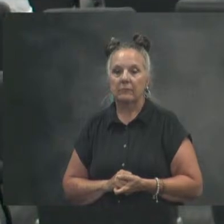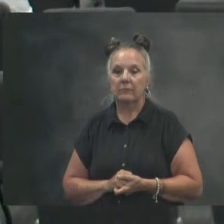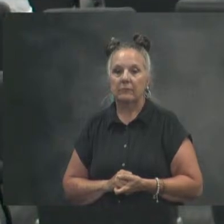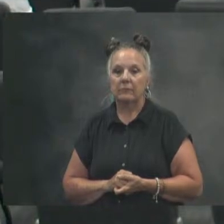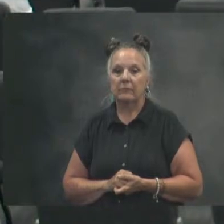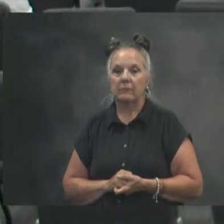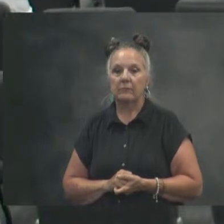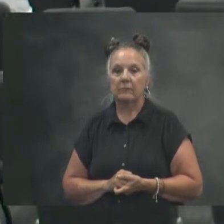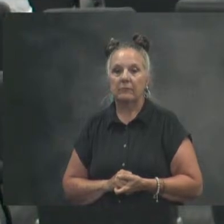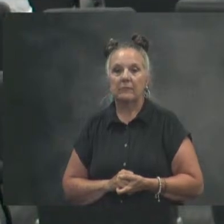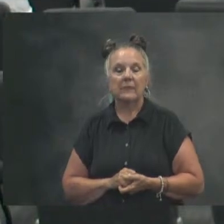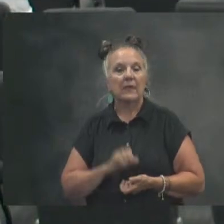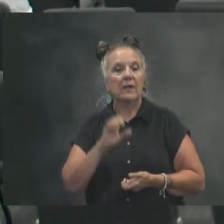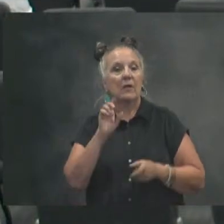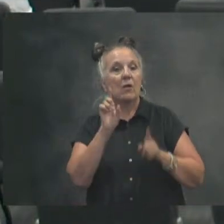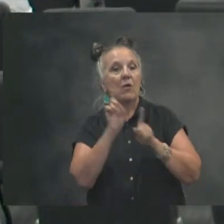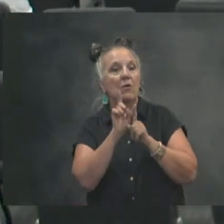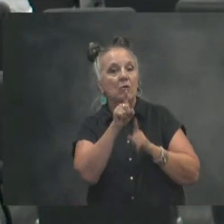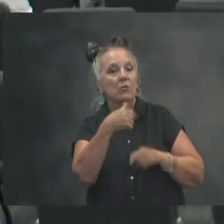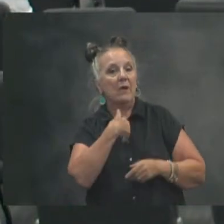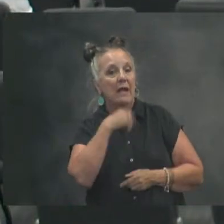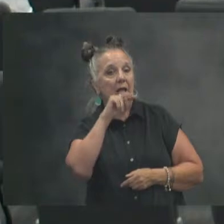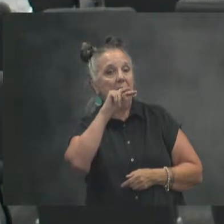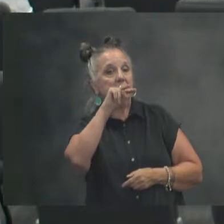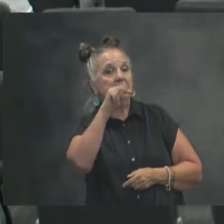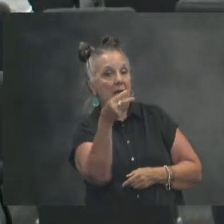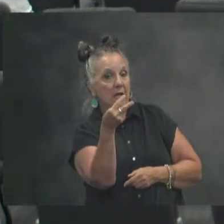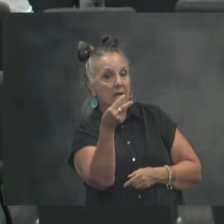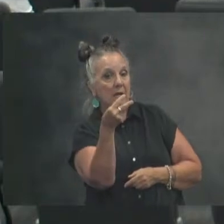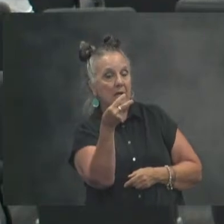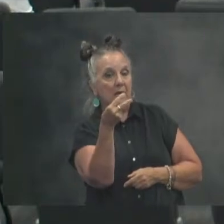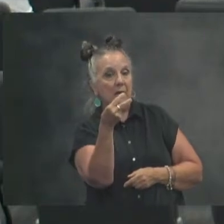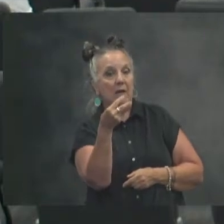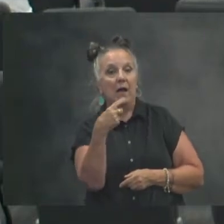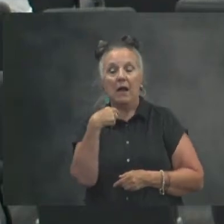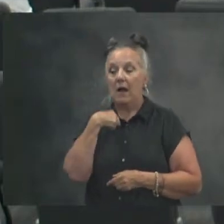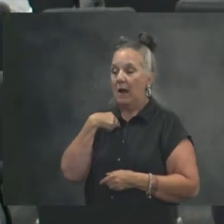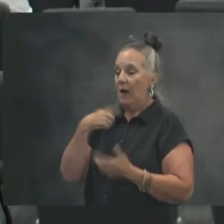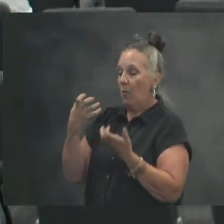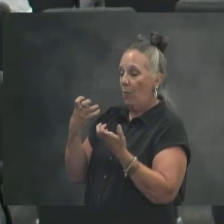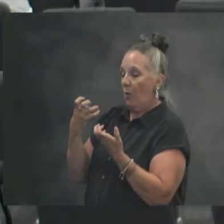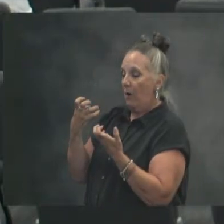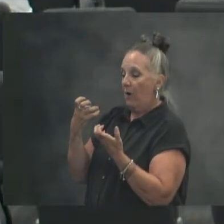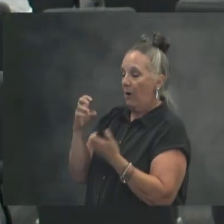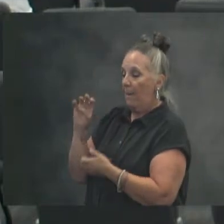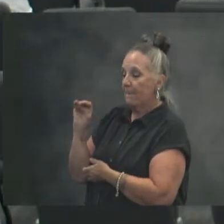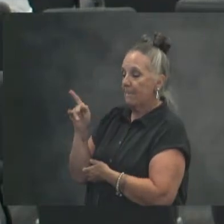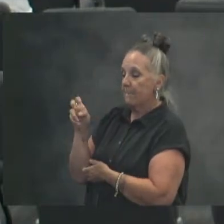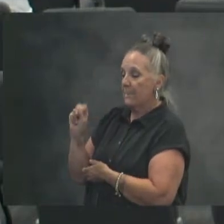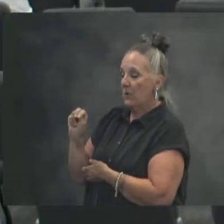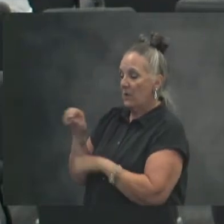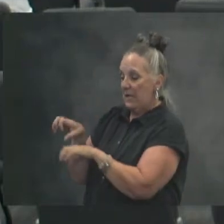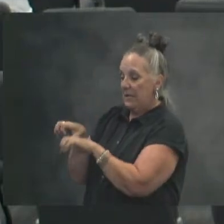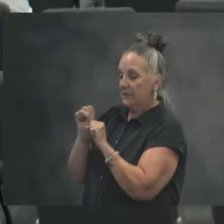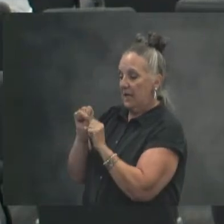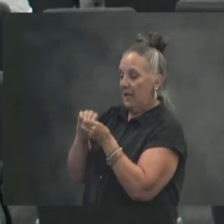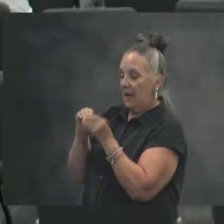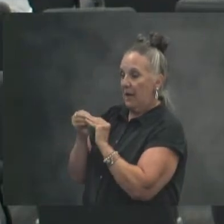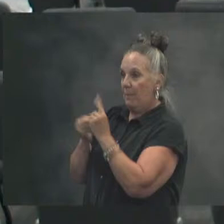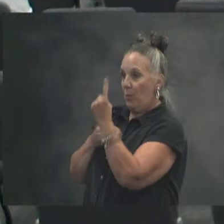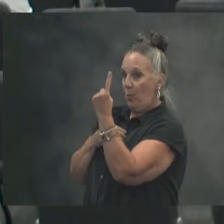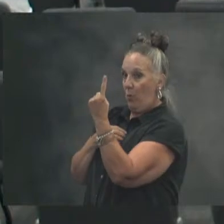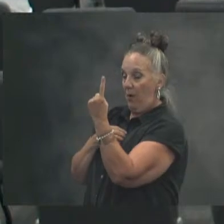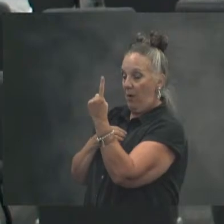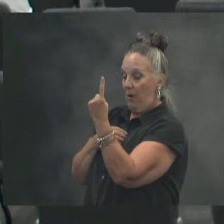And then, Mr. Evans, you had a second? Yeah, I'd move to take item number